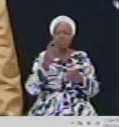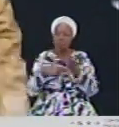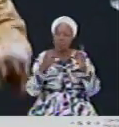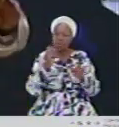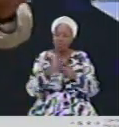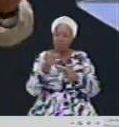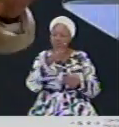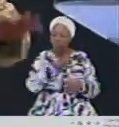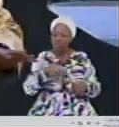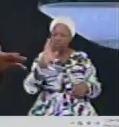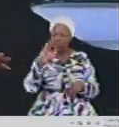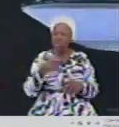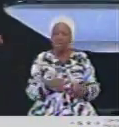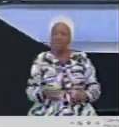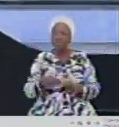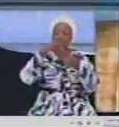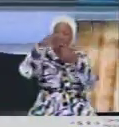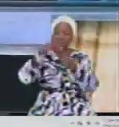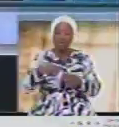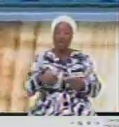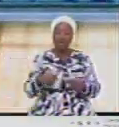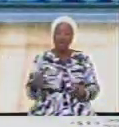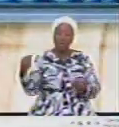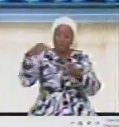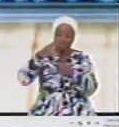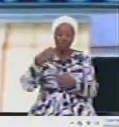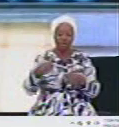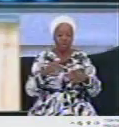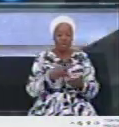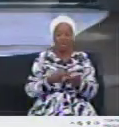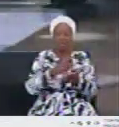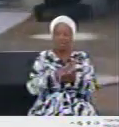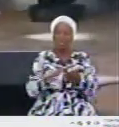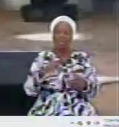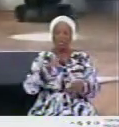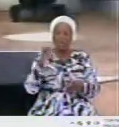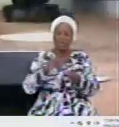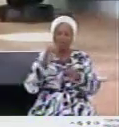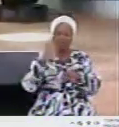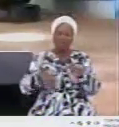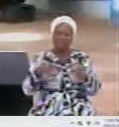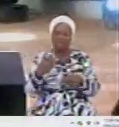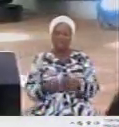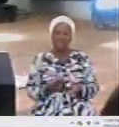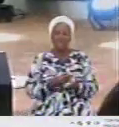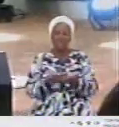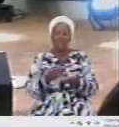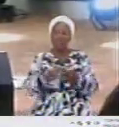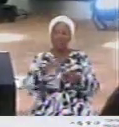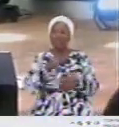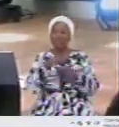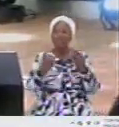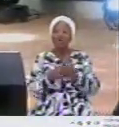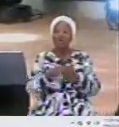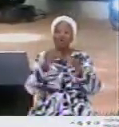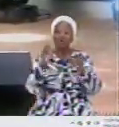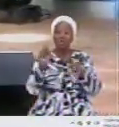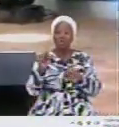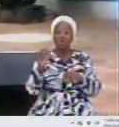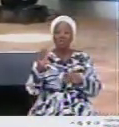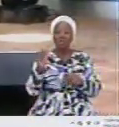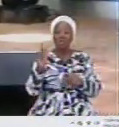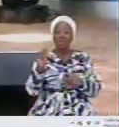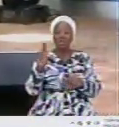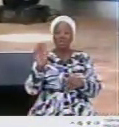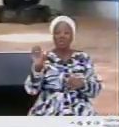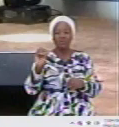your righteousness shall exceed the righteousness of the scribes and Pharisees, he shall in no wise enter into the kingdom of heaven.